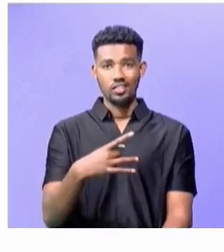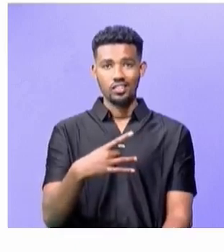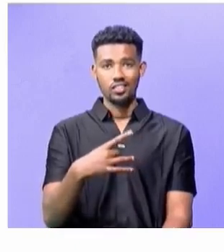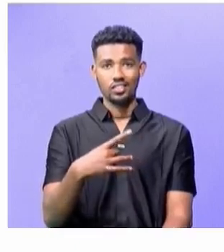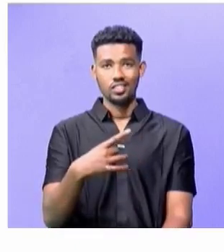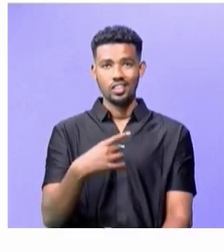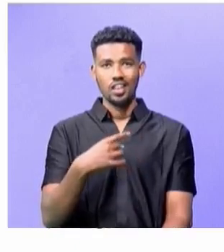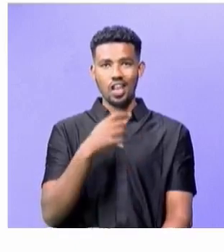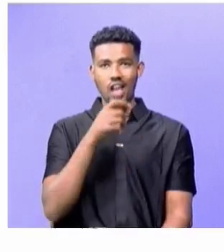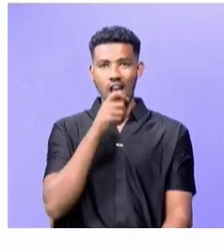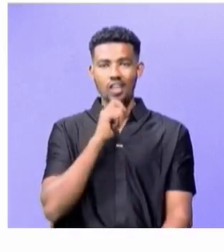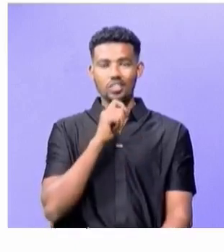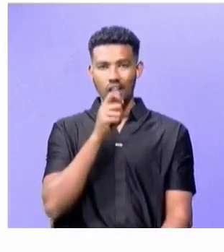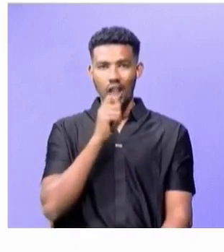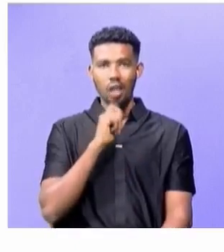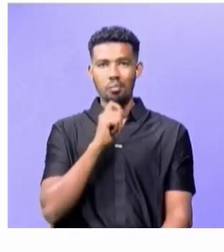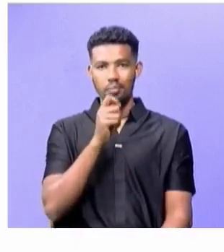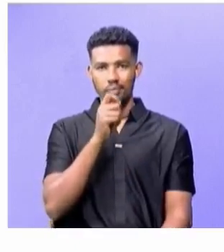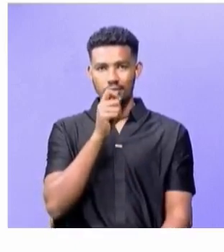ice cream.